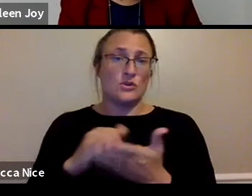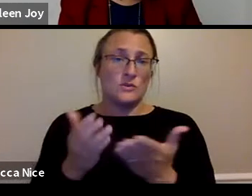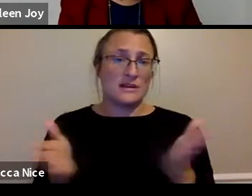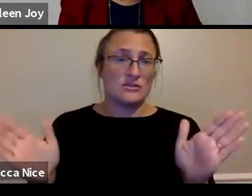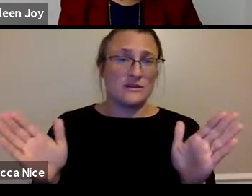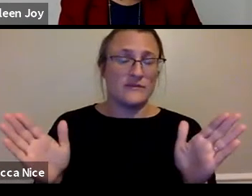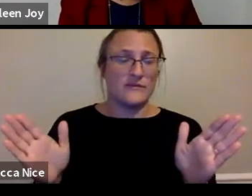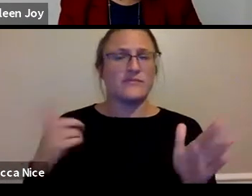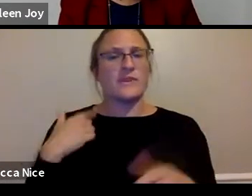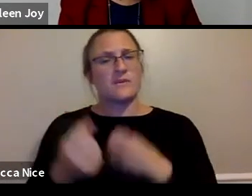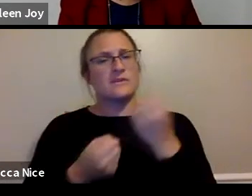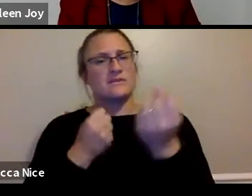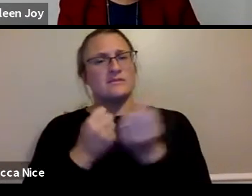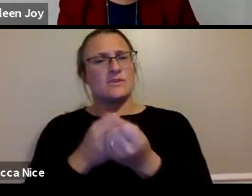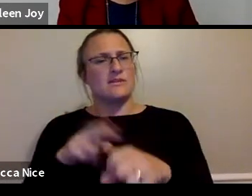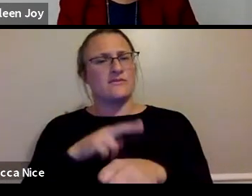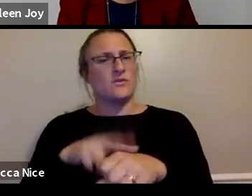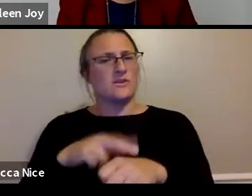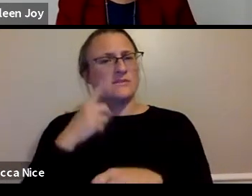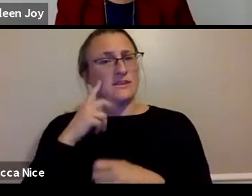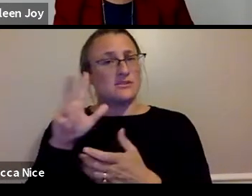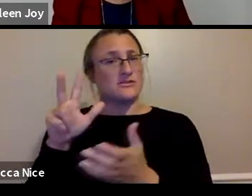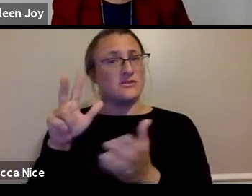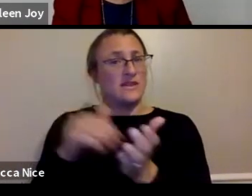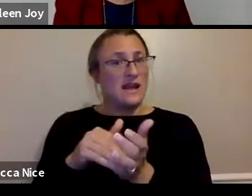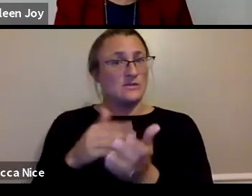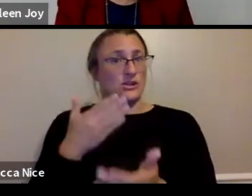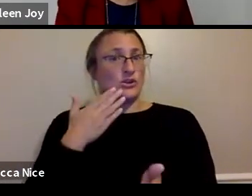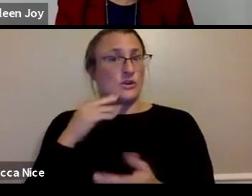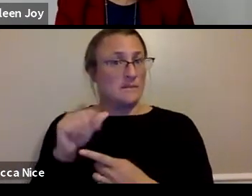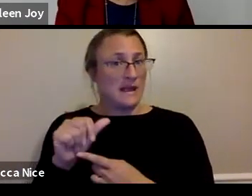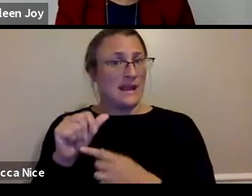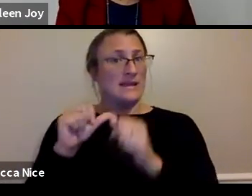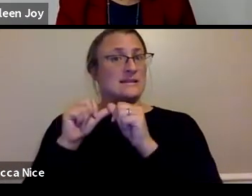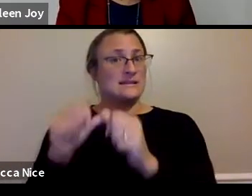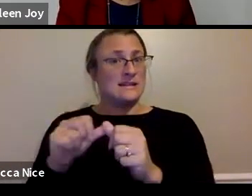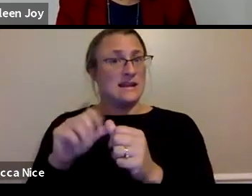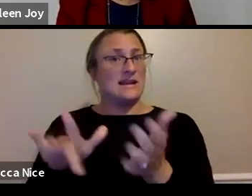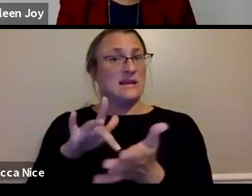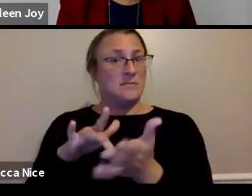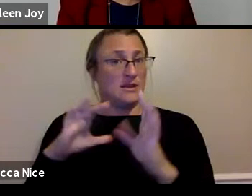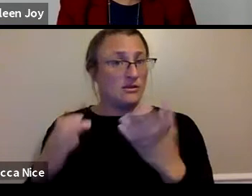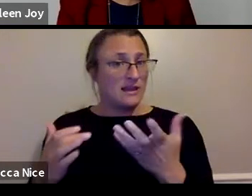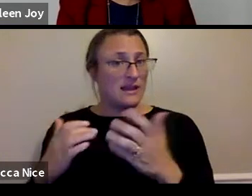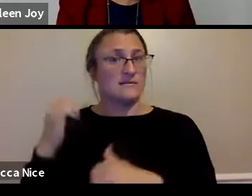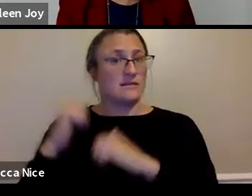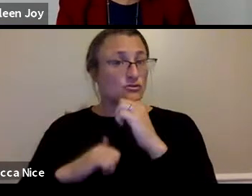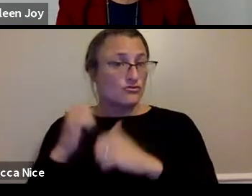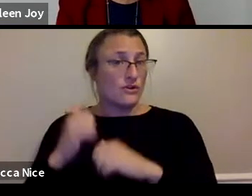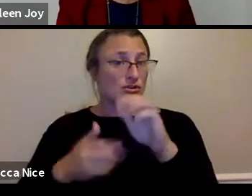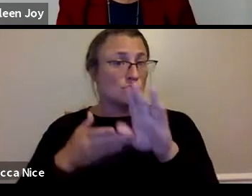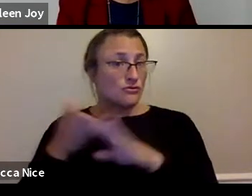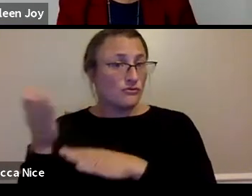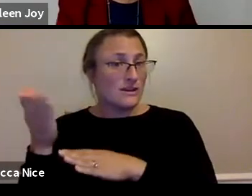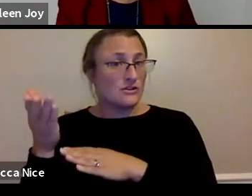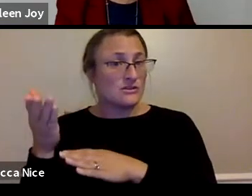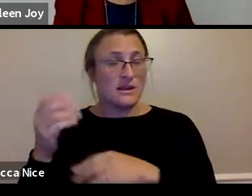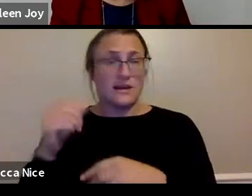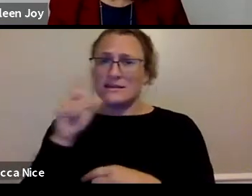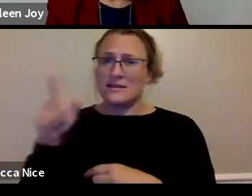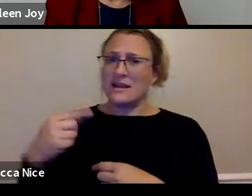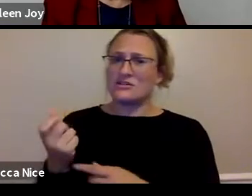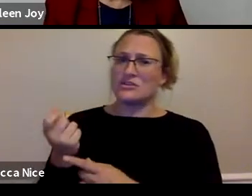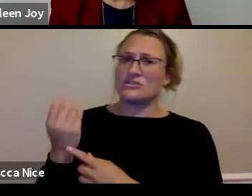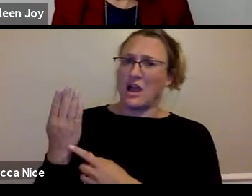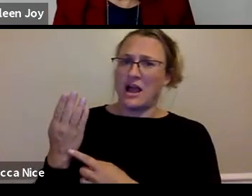because of the anticipated 3,000 good-paying, steady, middle-class construction careers, and not just jobs that it